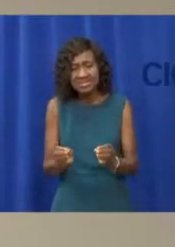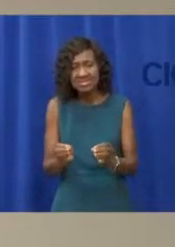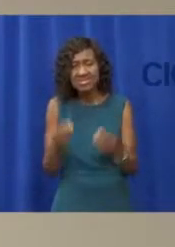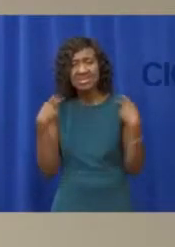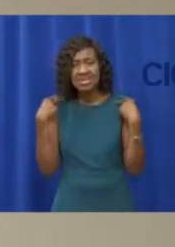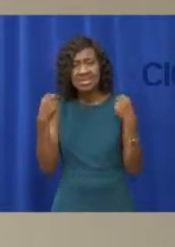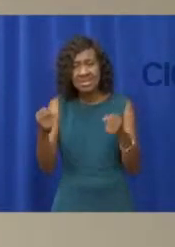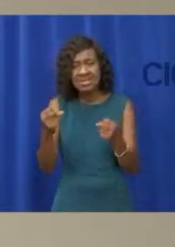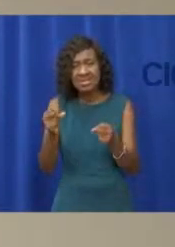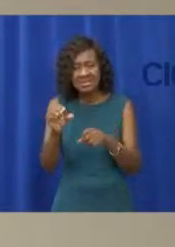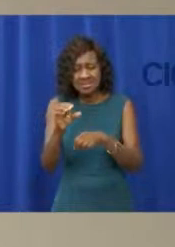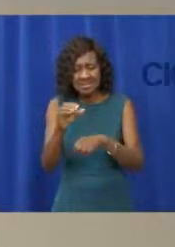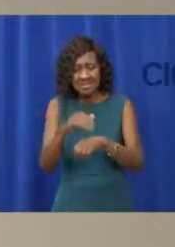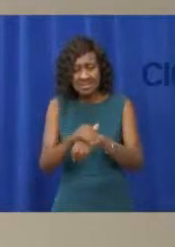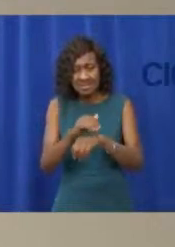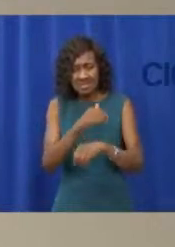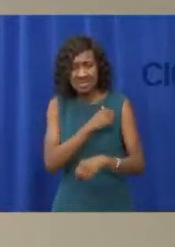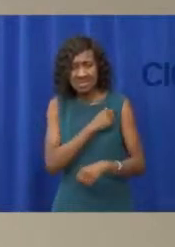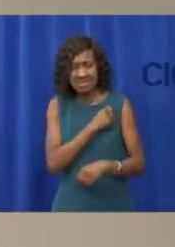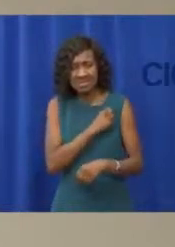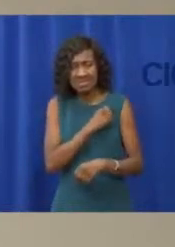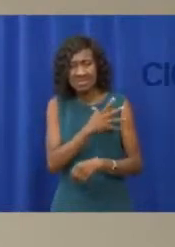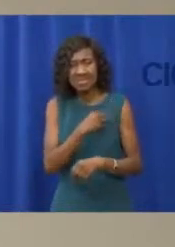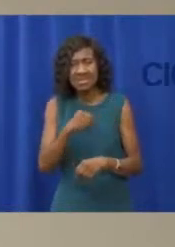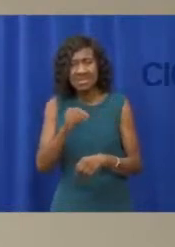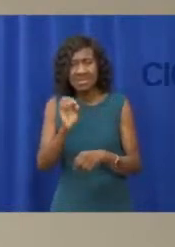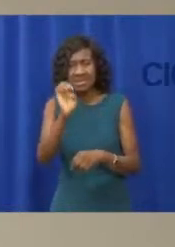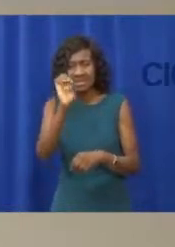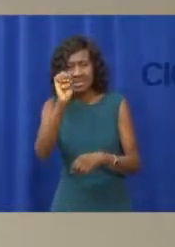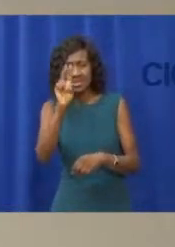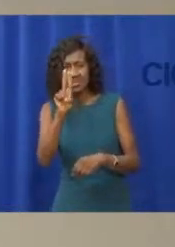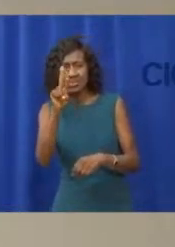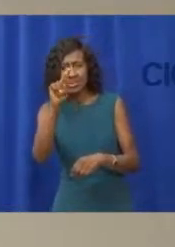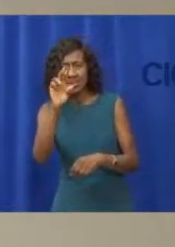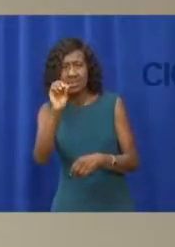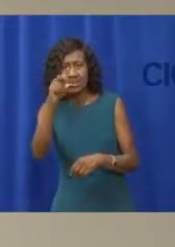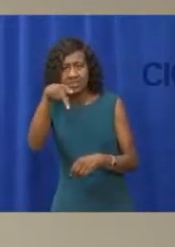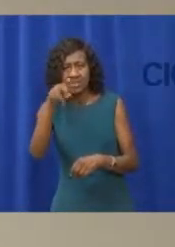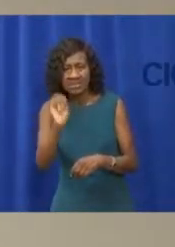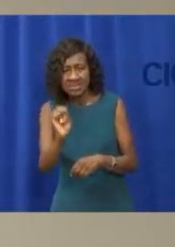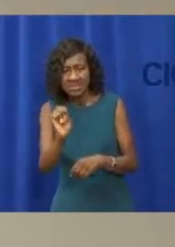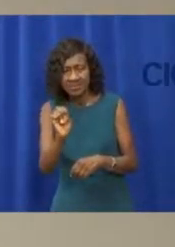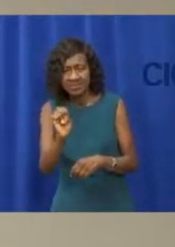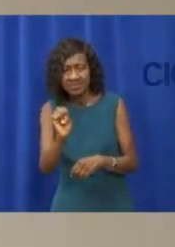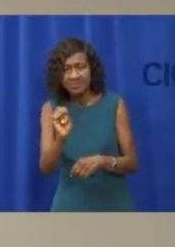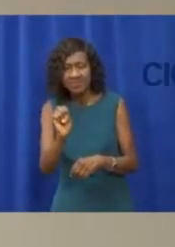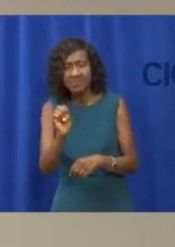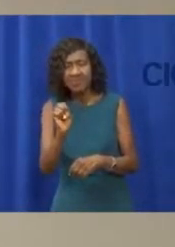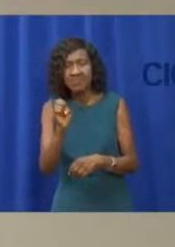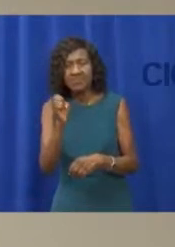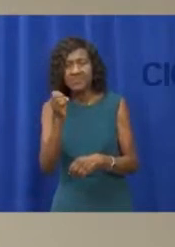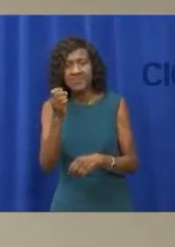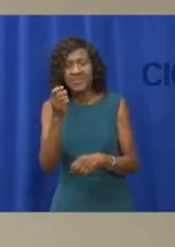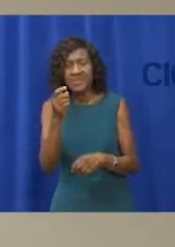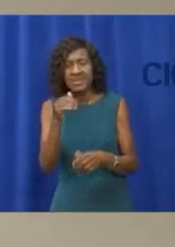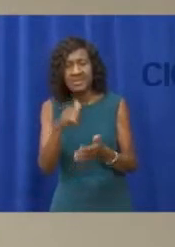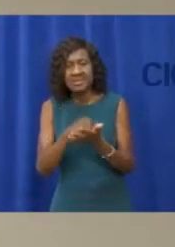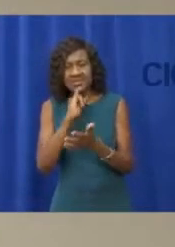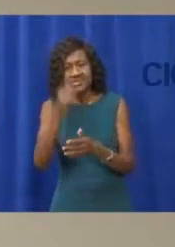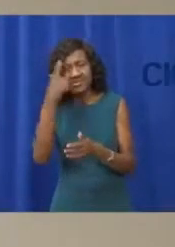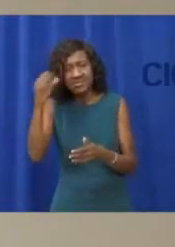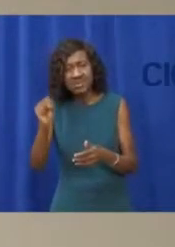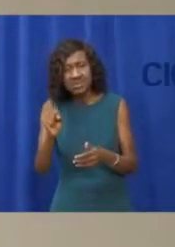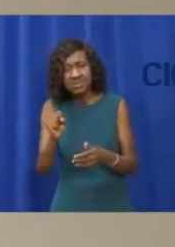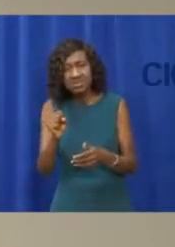Canada, and the European CDC. This is crucial as these people will be amongst the most vulnerable to